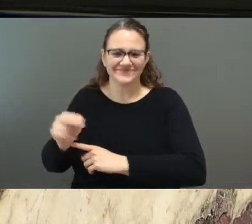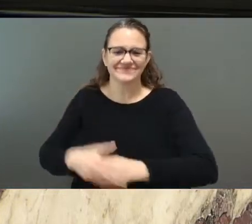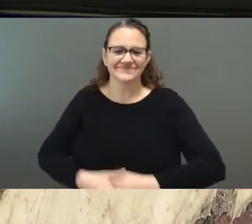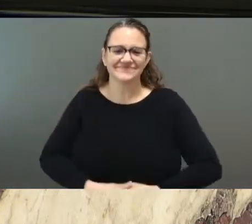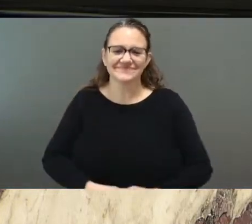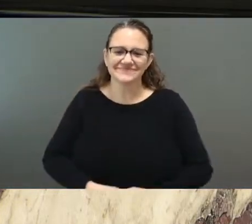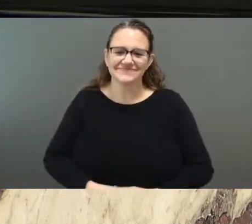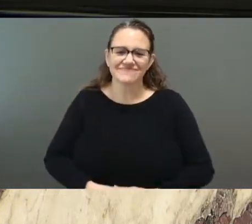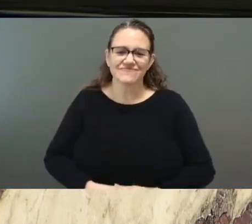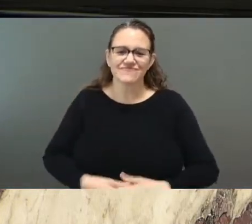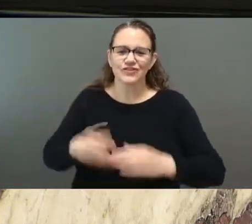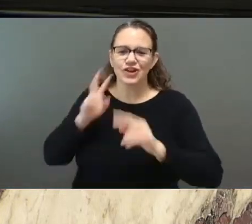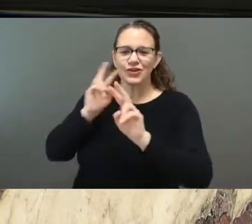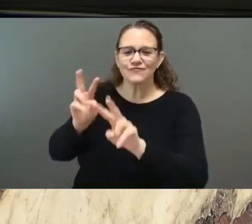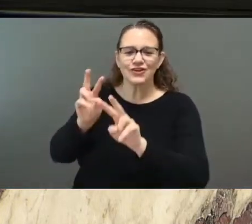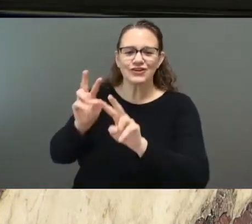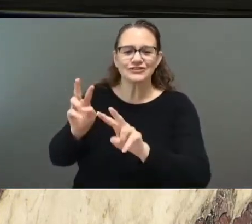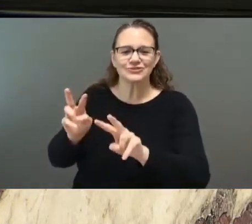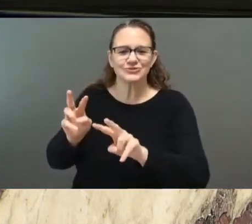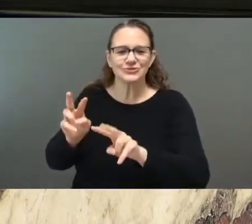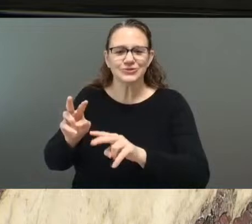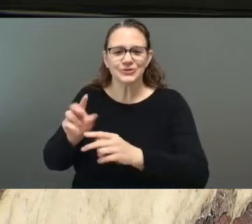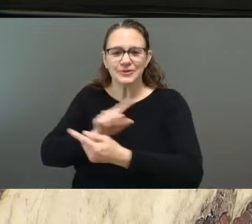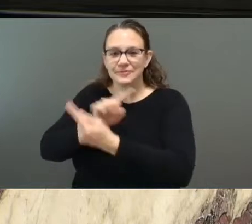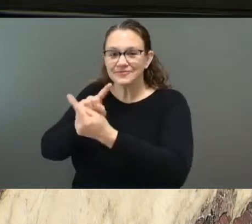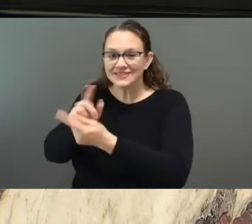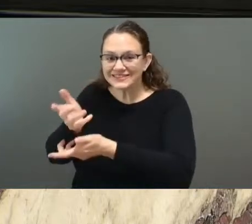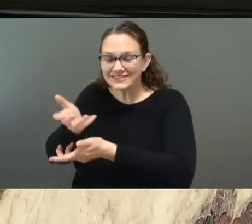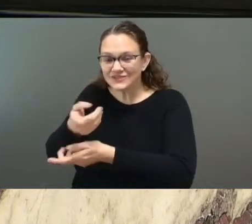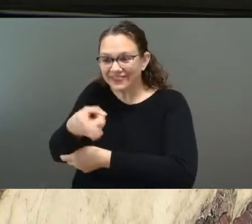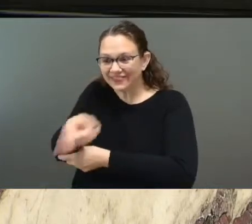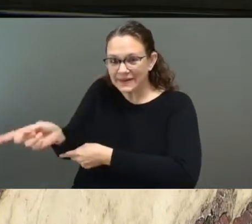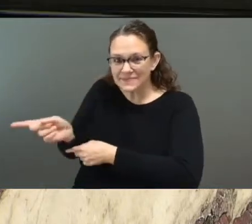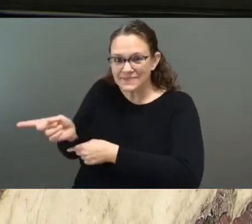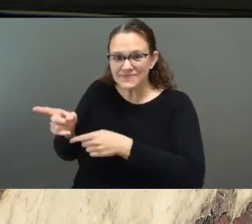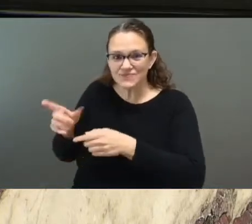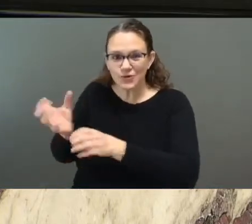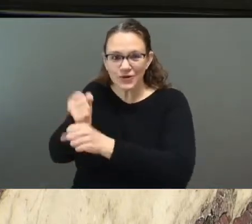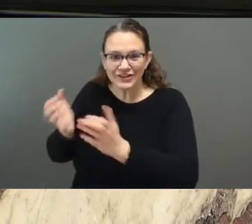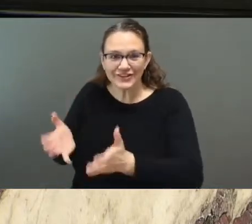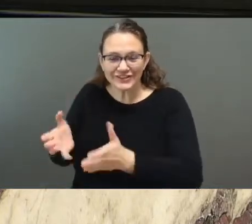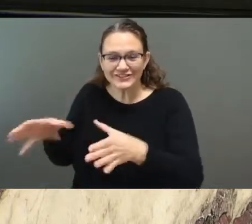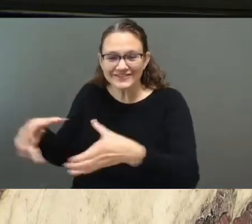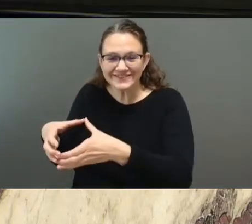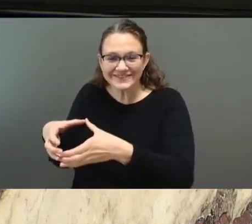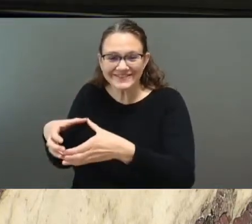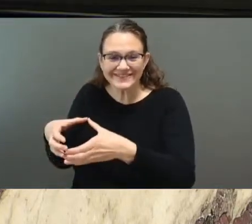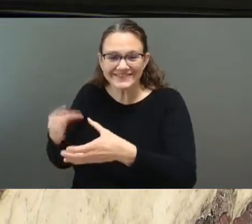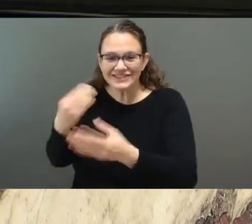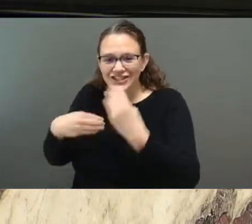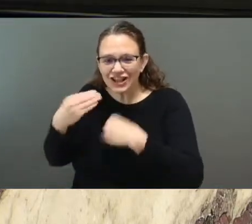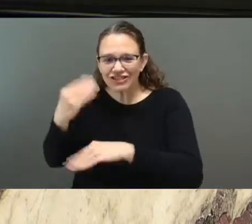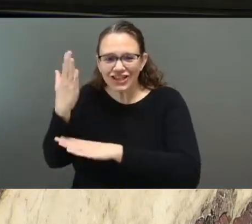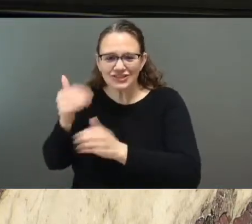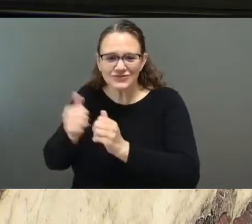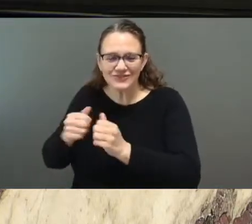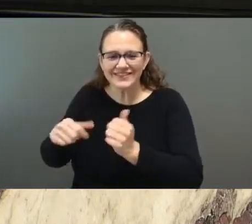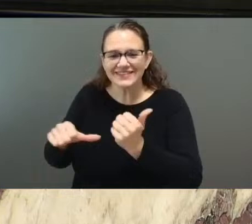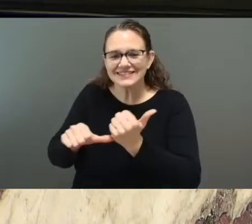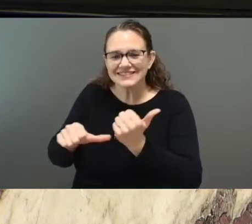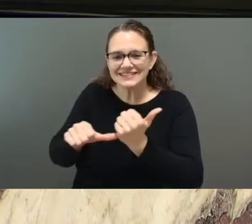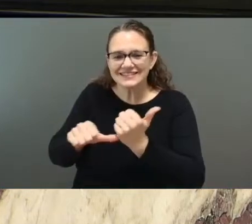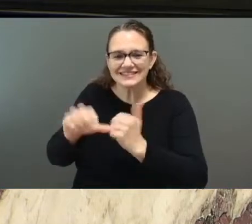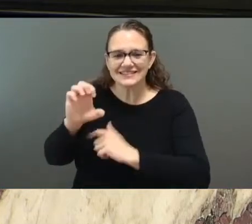the winners, with the Assistant Deputy Speaker for lunch, where I'm sure they will educate us even more about how we can build a better future for